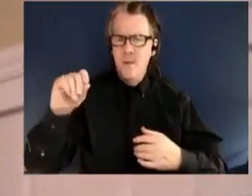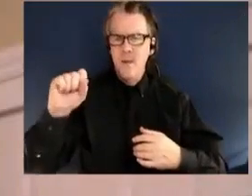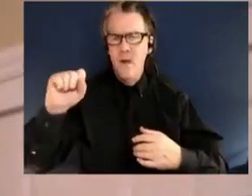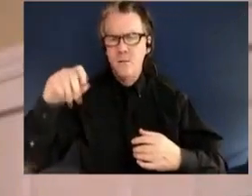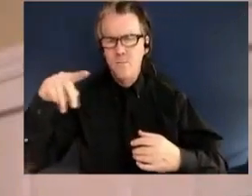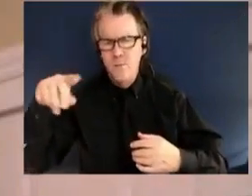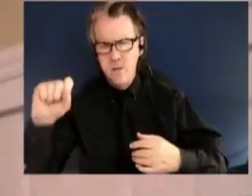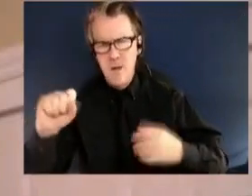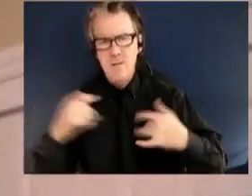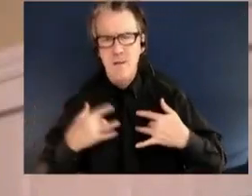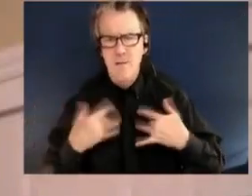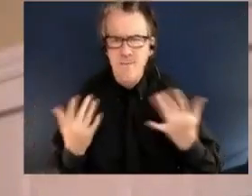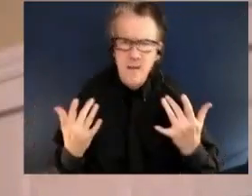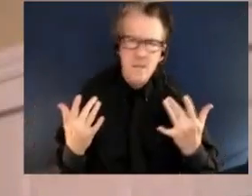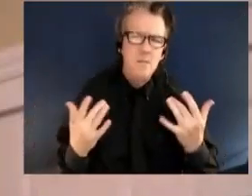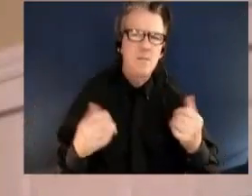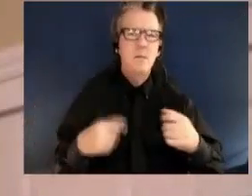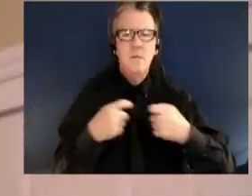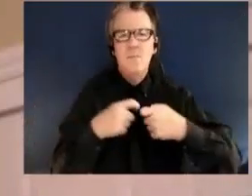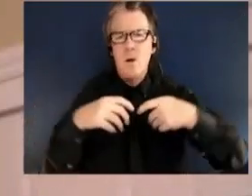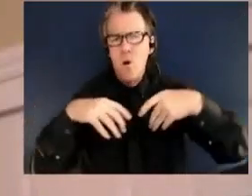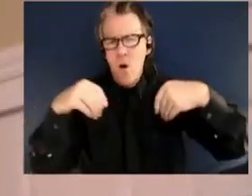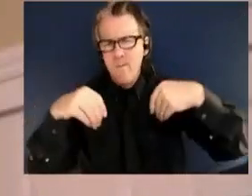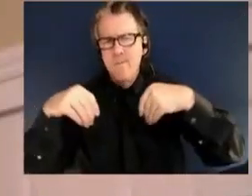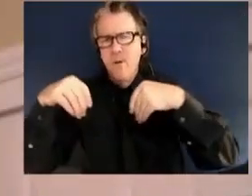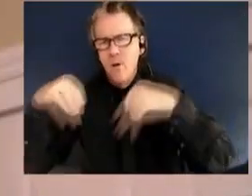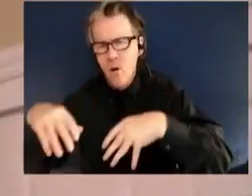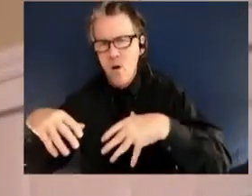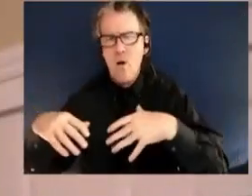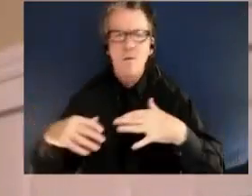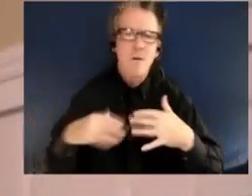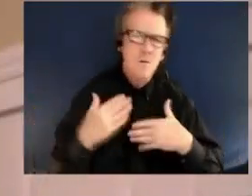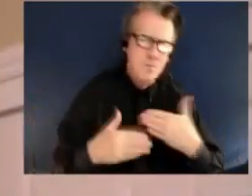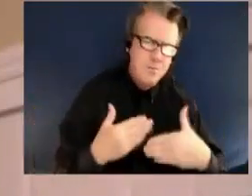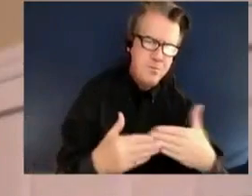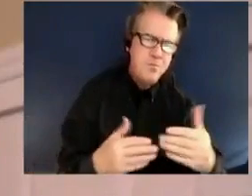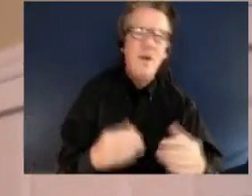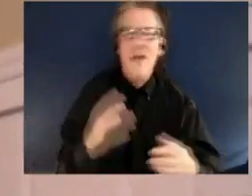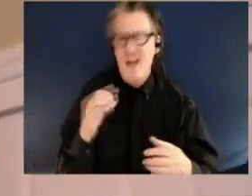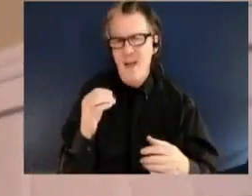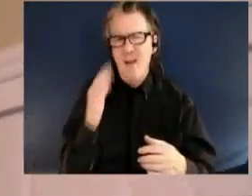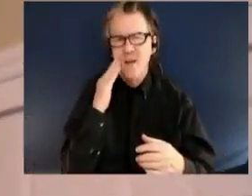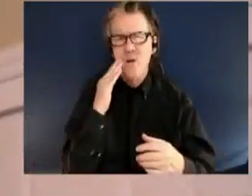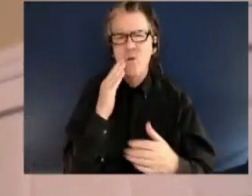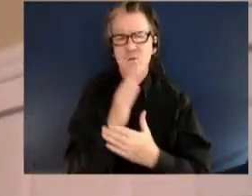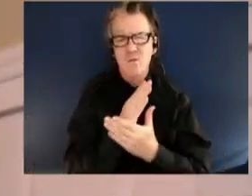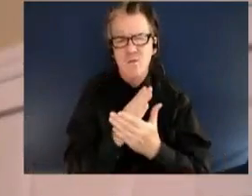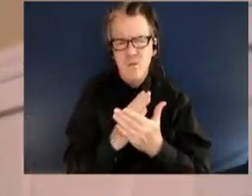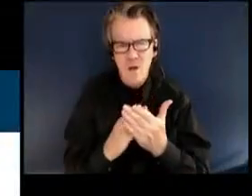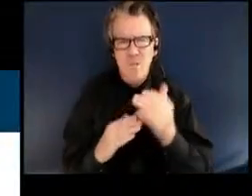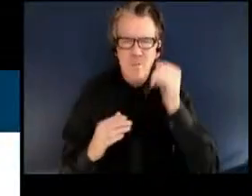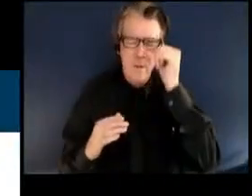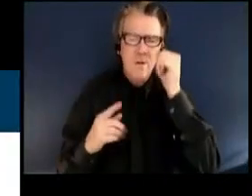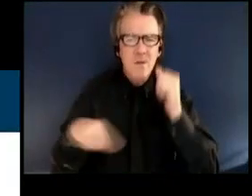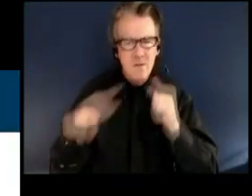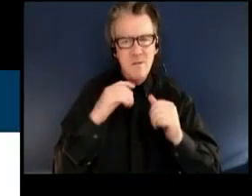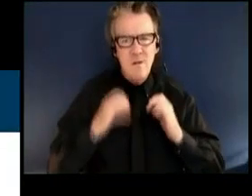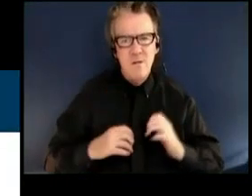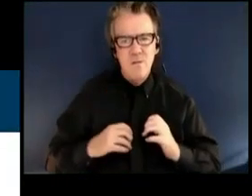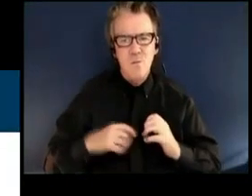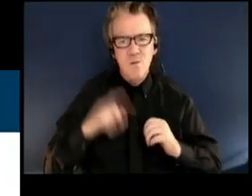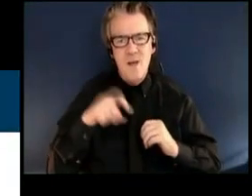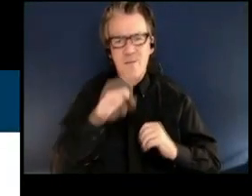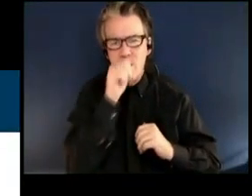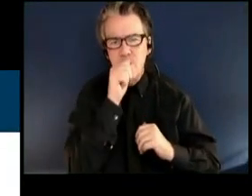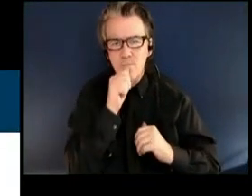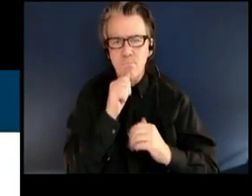those customers who are going to push into a third night tonight. We really do appreciate your understanding as we really work to try to keep our